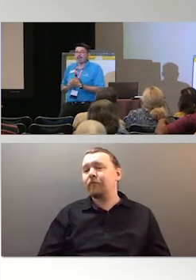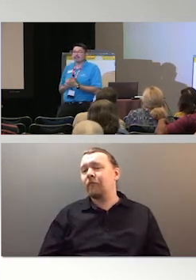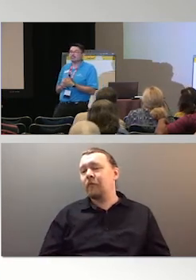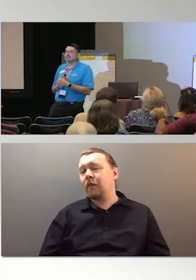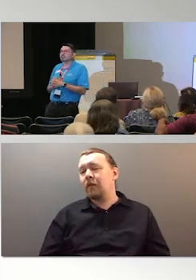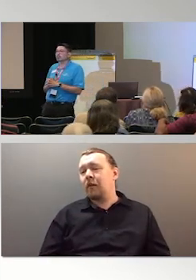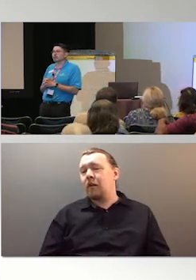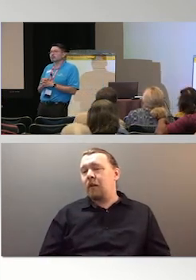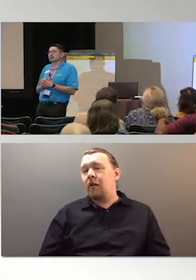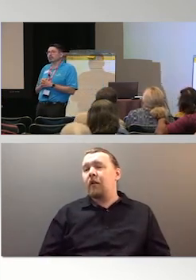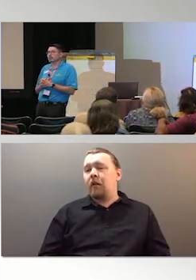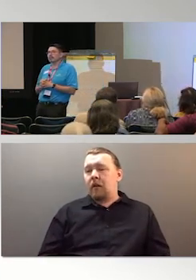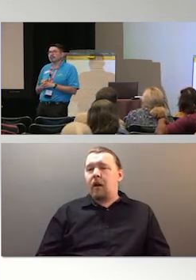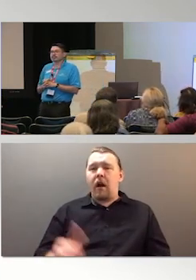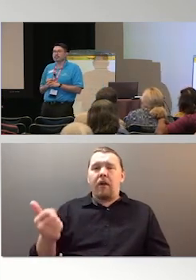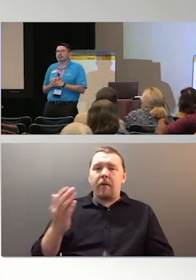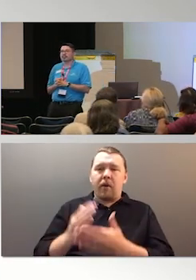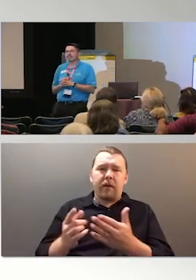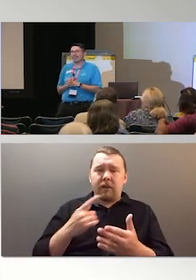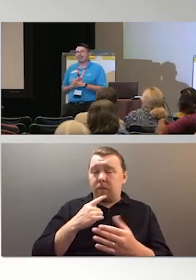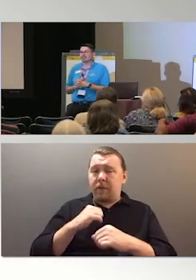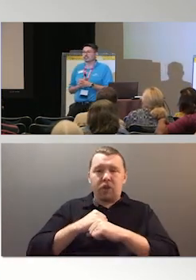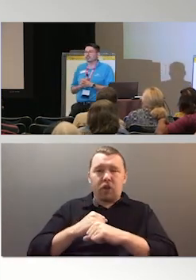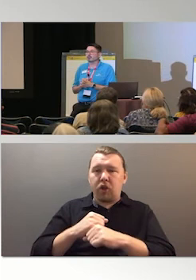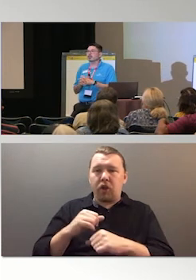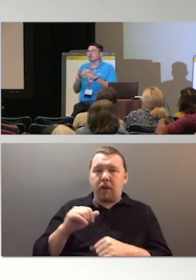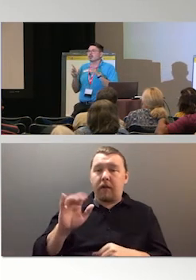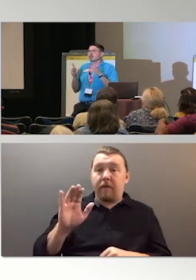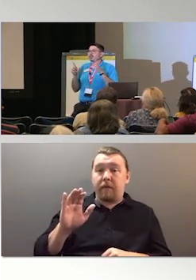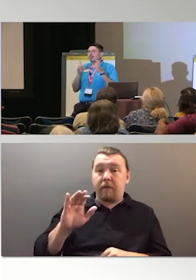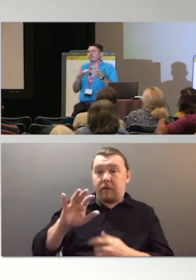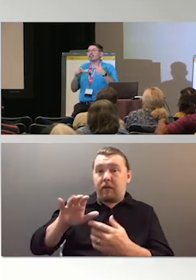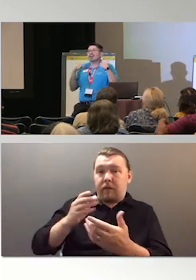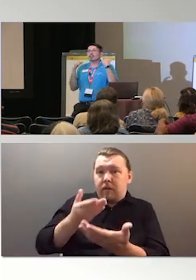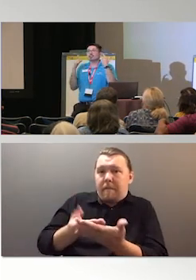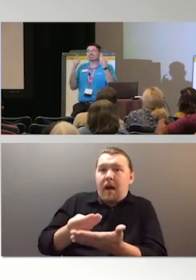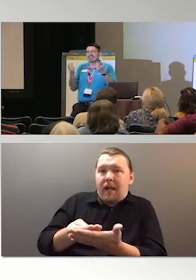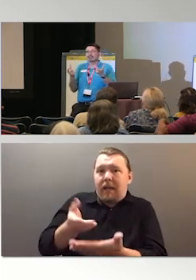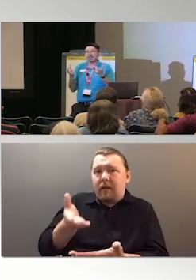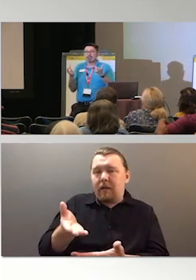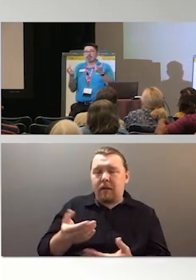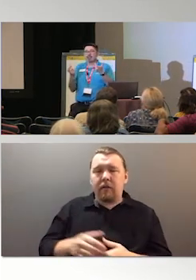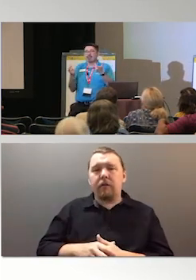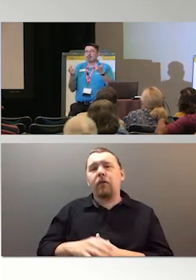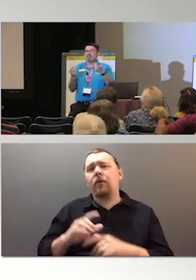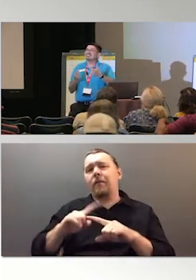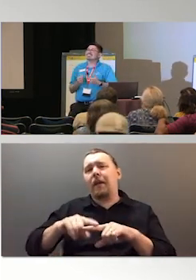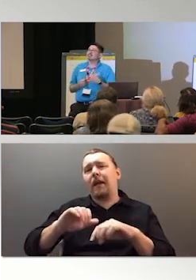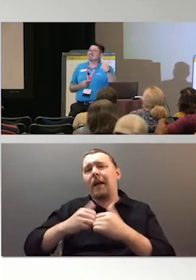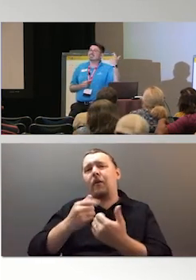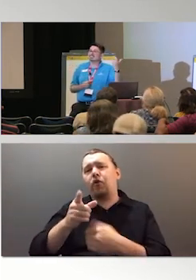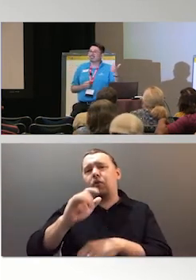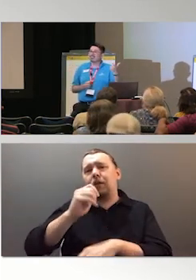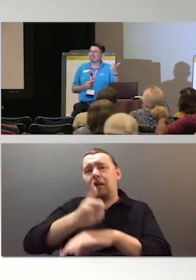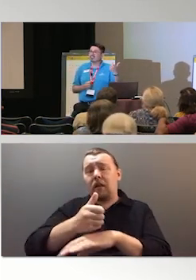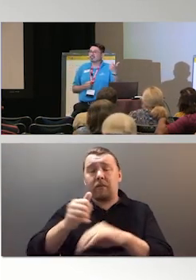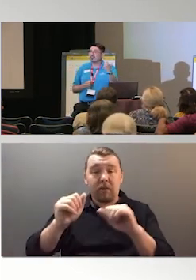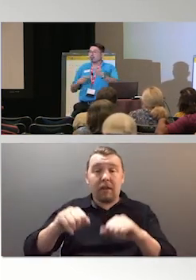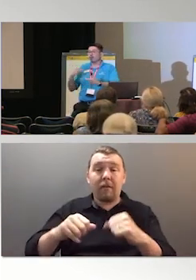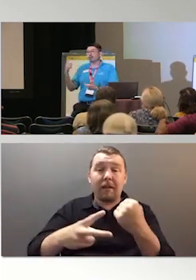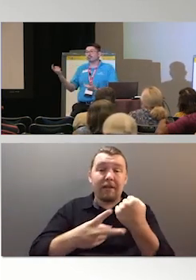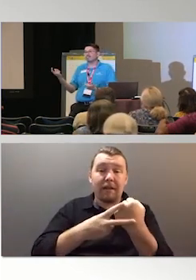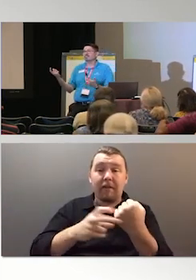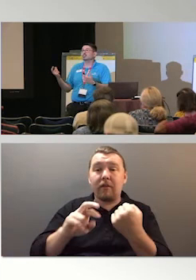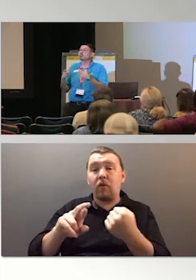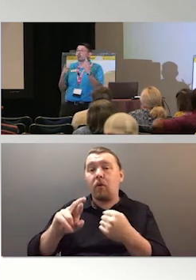The assets, so our question is like, well, what about the security of the assets? Remember, depending on how you set up the ABLE account, because it can be a savings